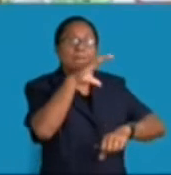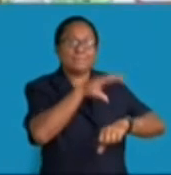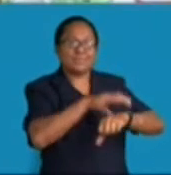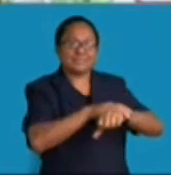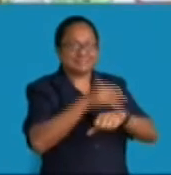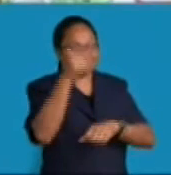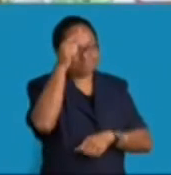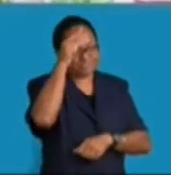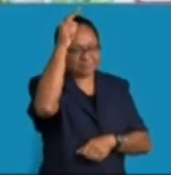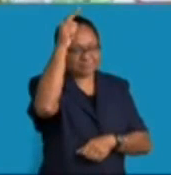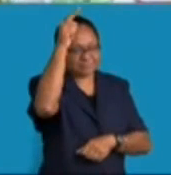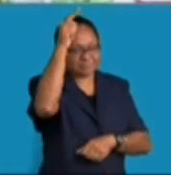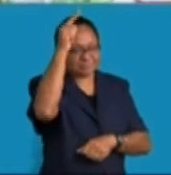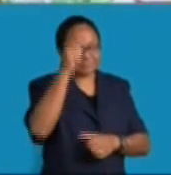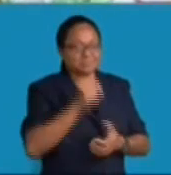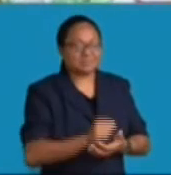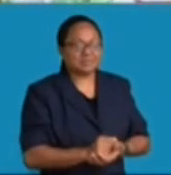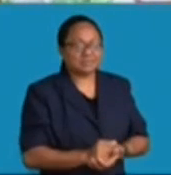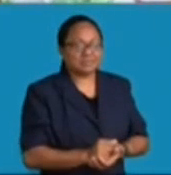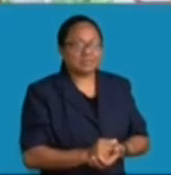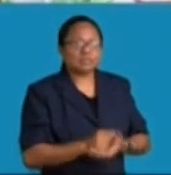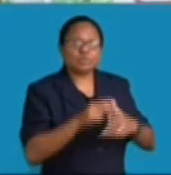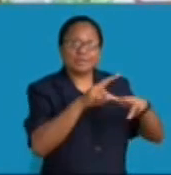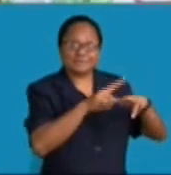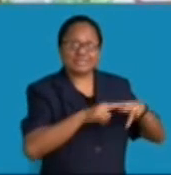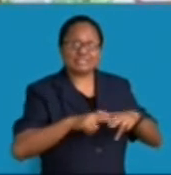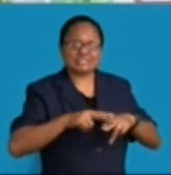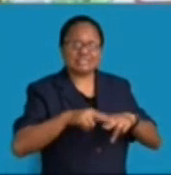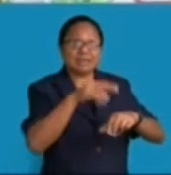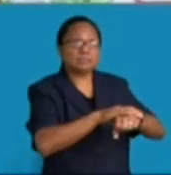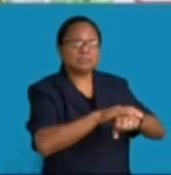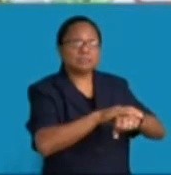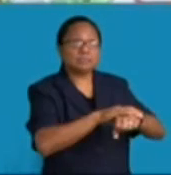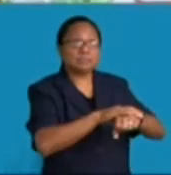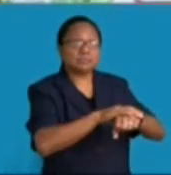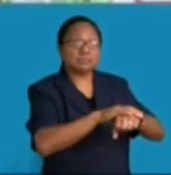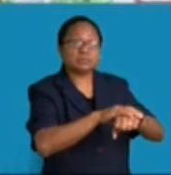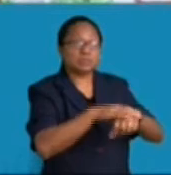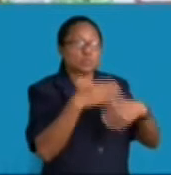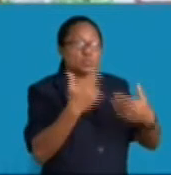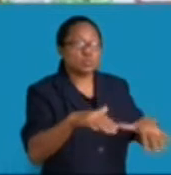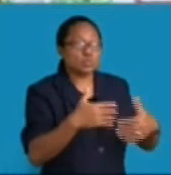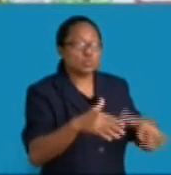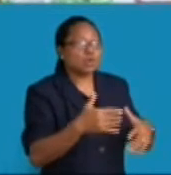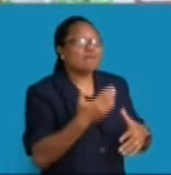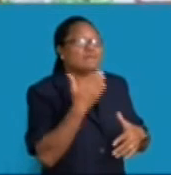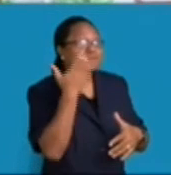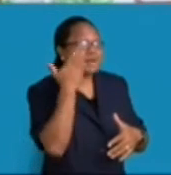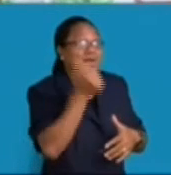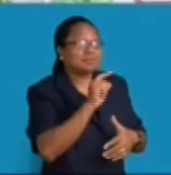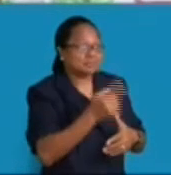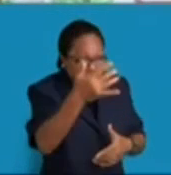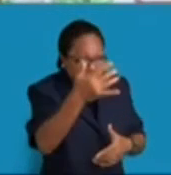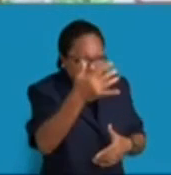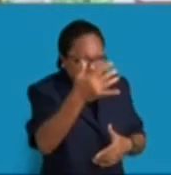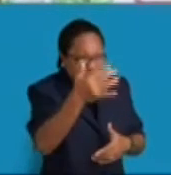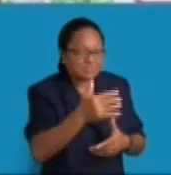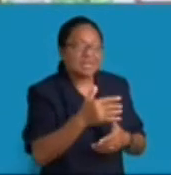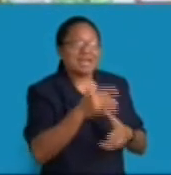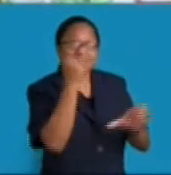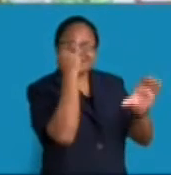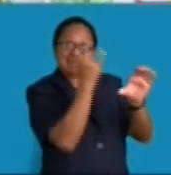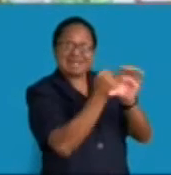January 2017 that the Fiji Police Force has recorded an overall reduction in the crime rate in